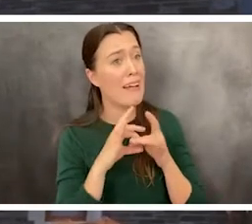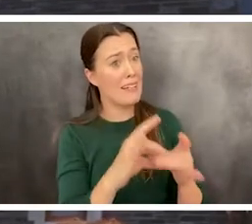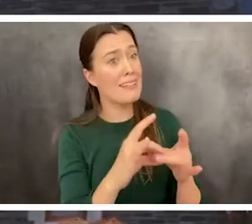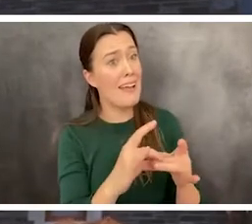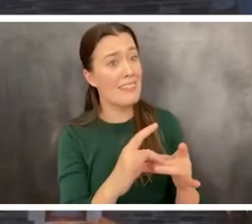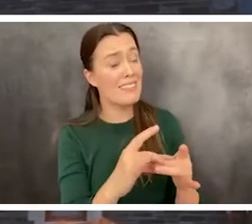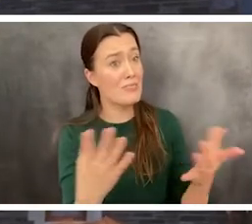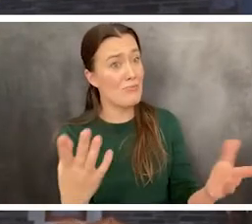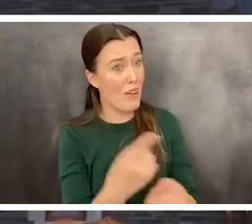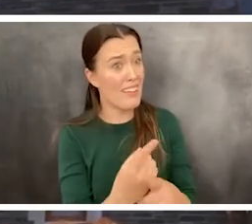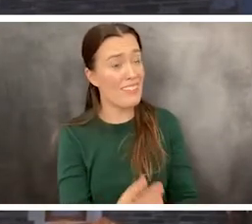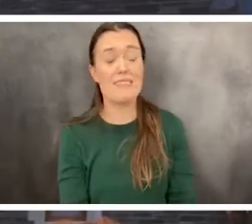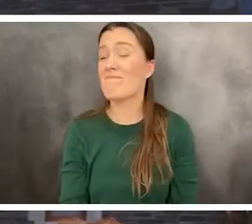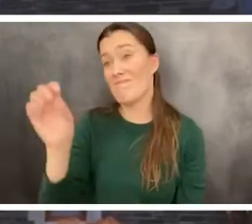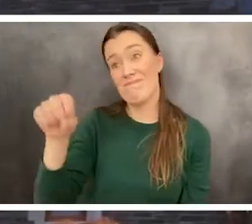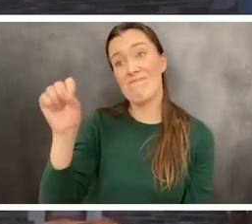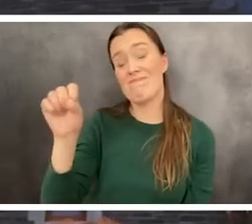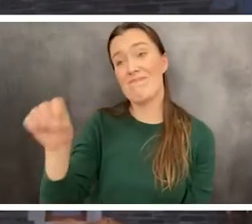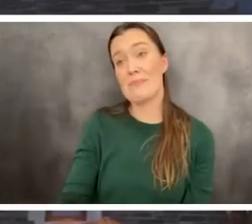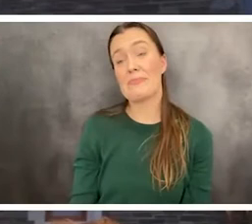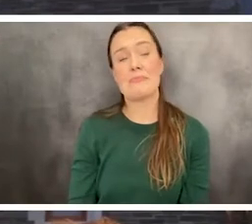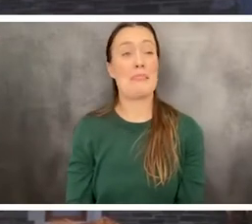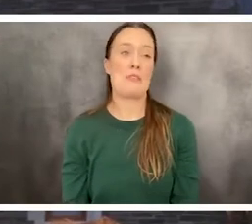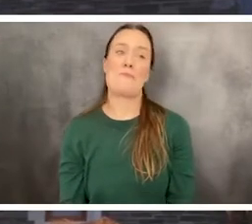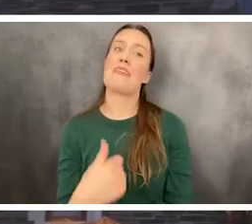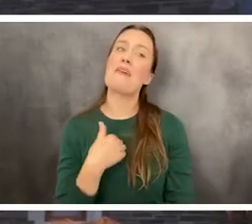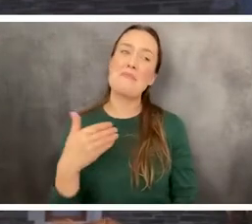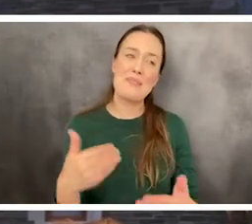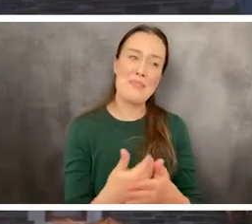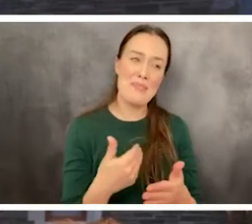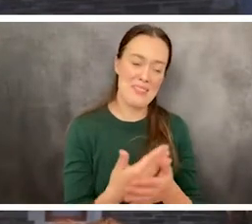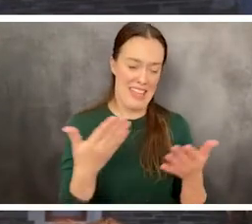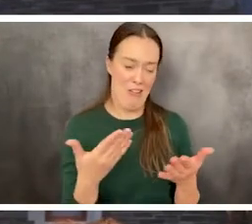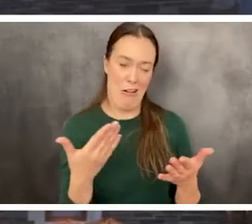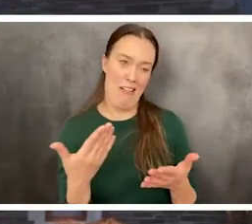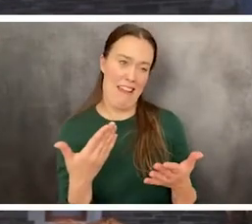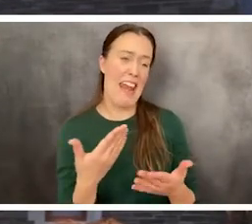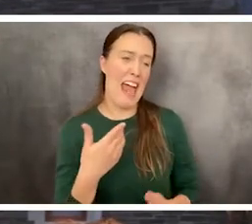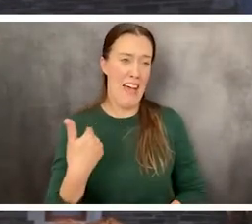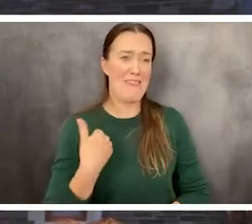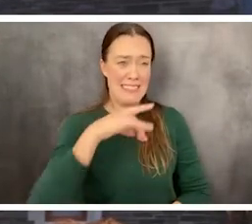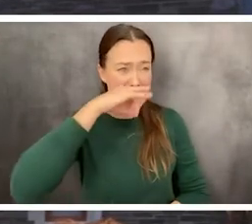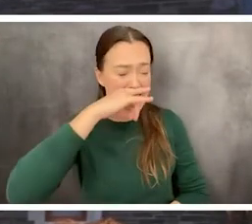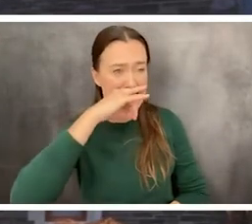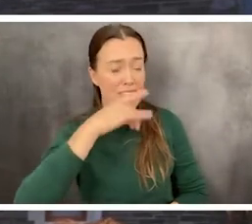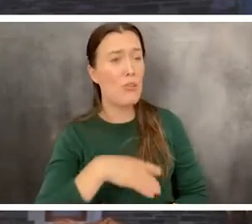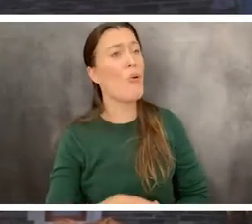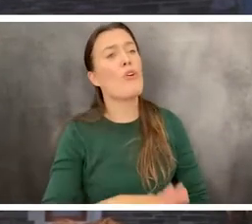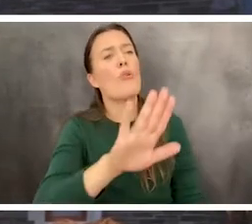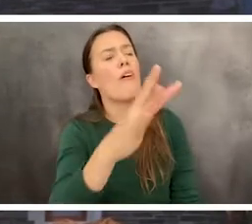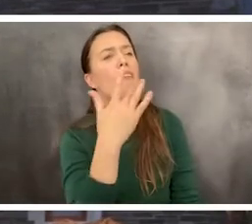traffic to so many other places. Yeah. So, being newish to town still with little kids, what are some of